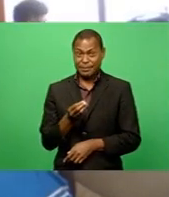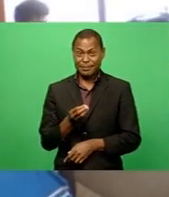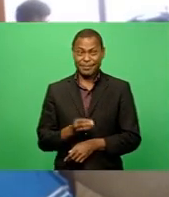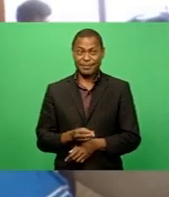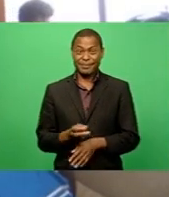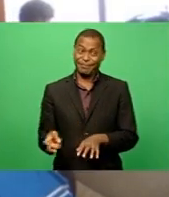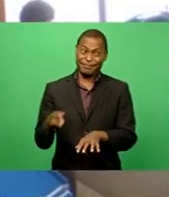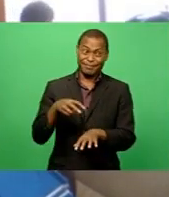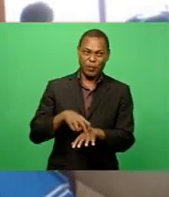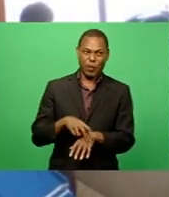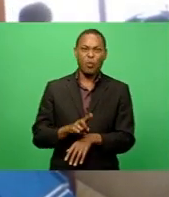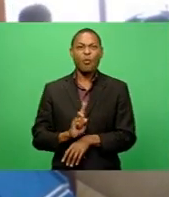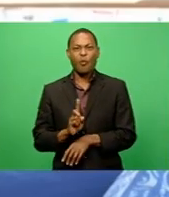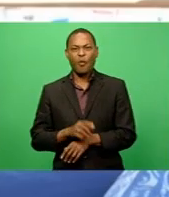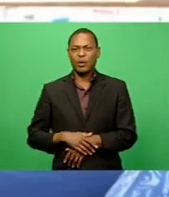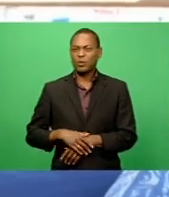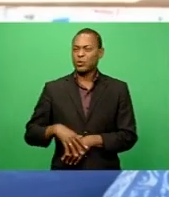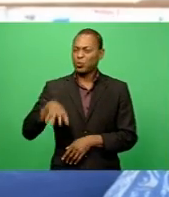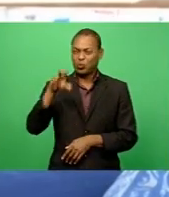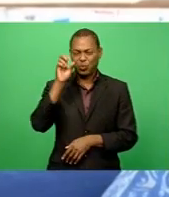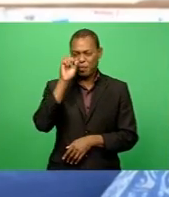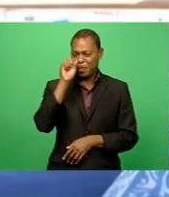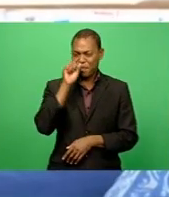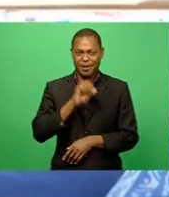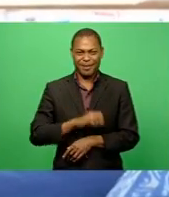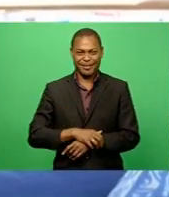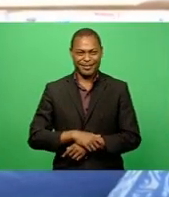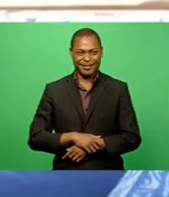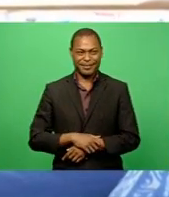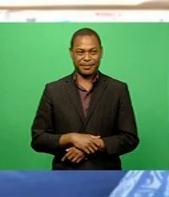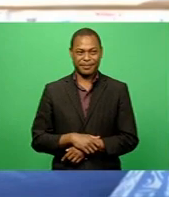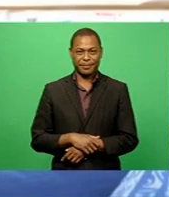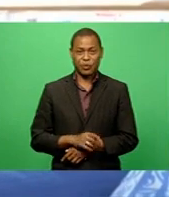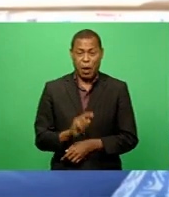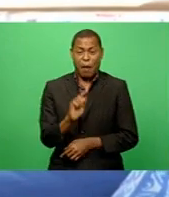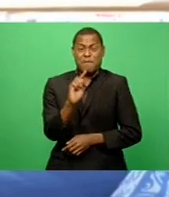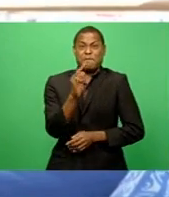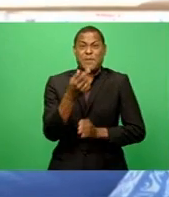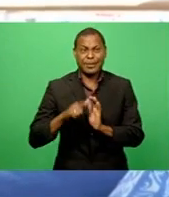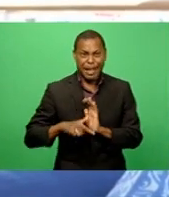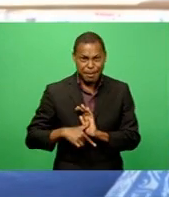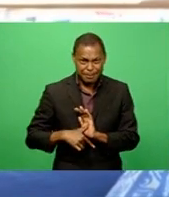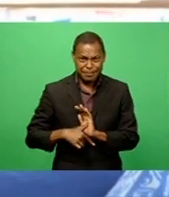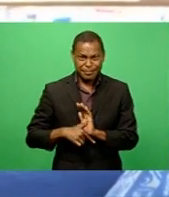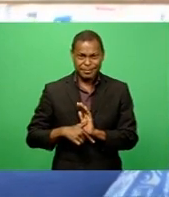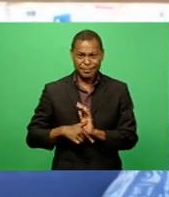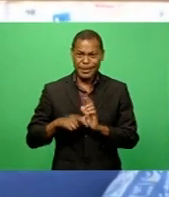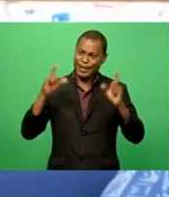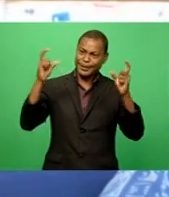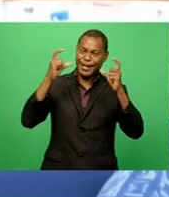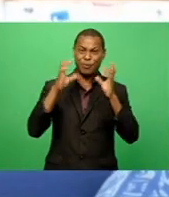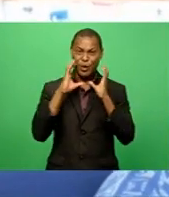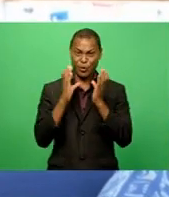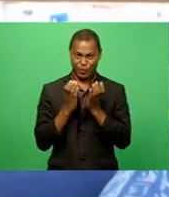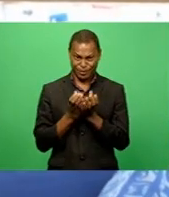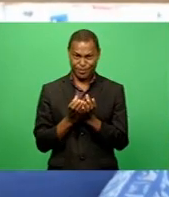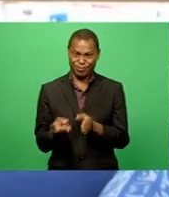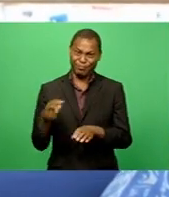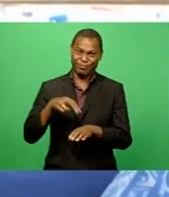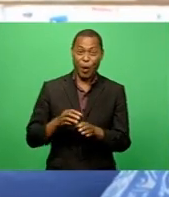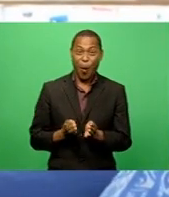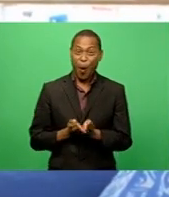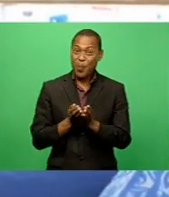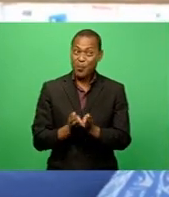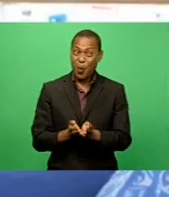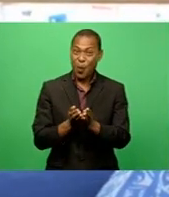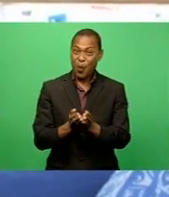a memorable moment for them. The first time we'll be celebrating Christmas on board Captain Cook Cruises. That gives